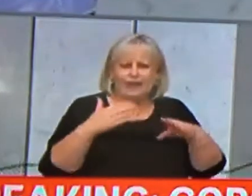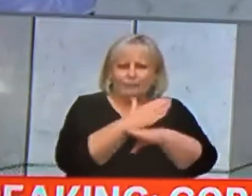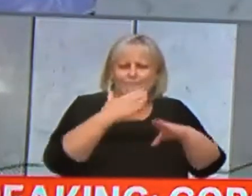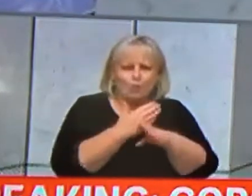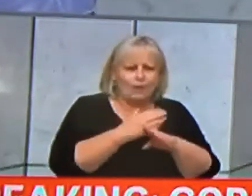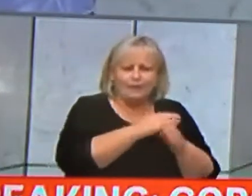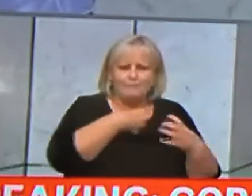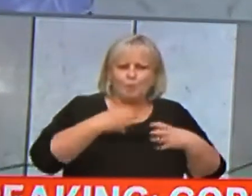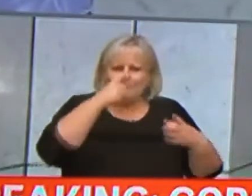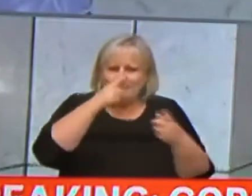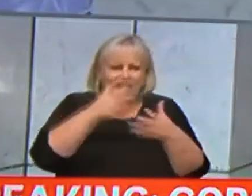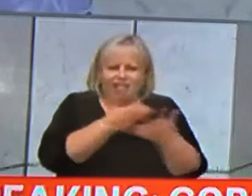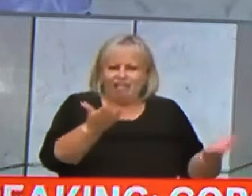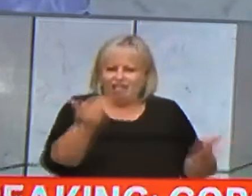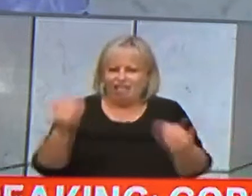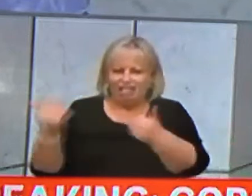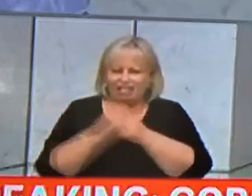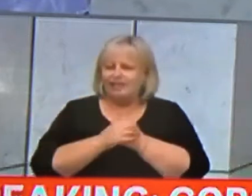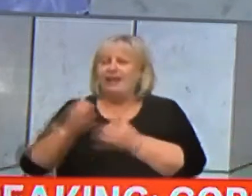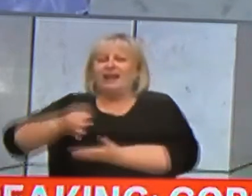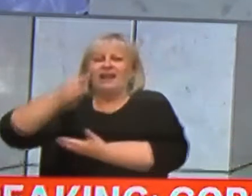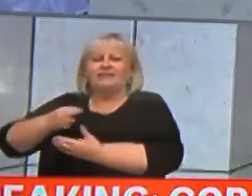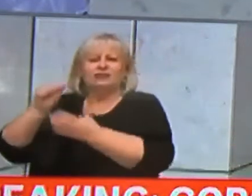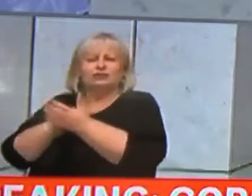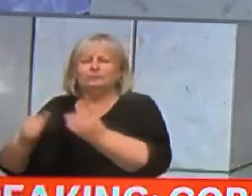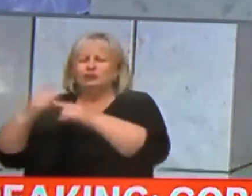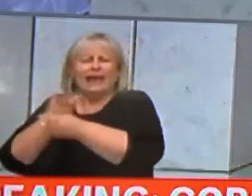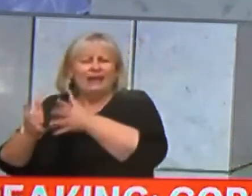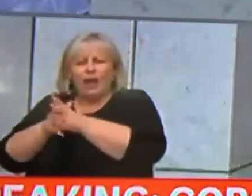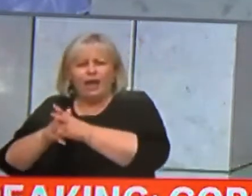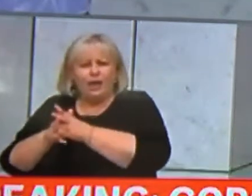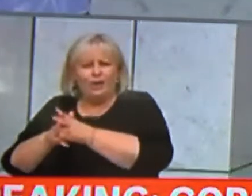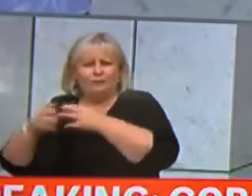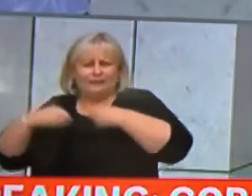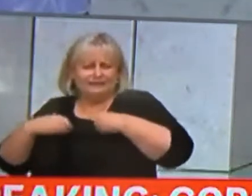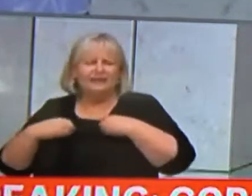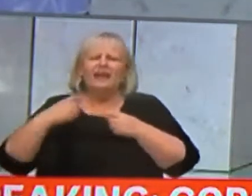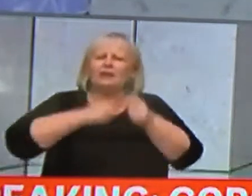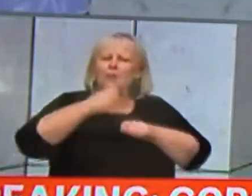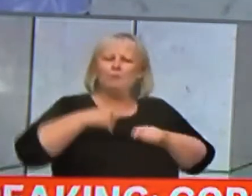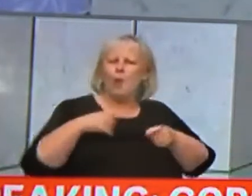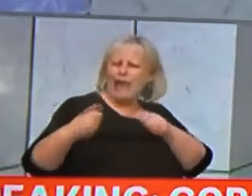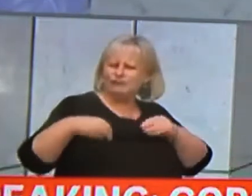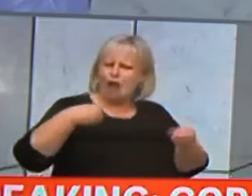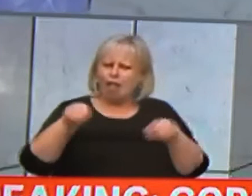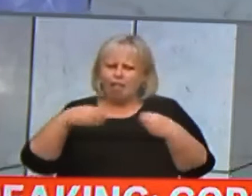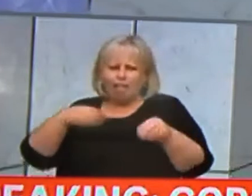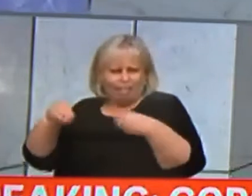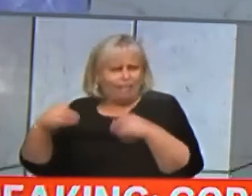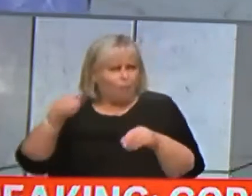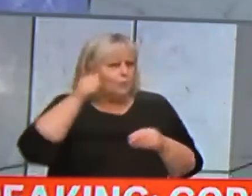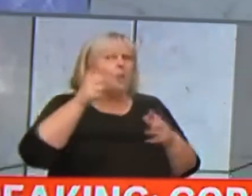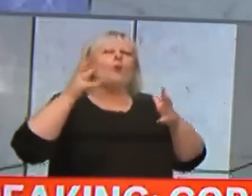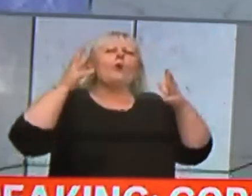Australians. Cafes are changing how they do things. Businesses are being agile and they're adapting, even under